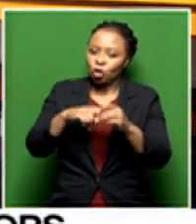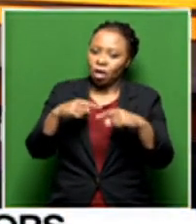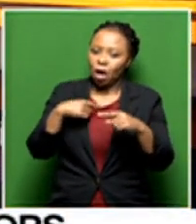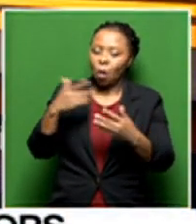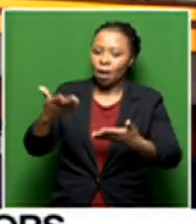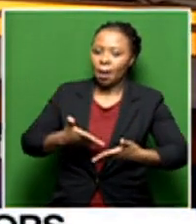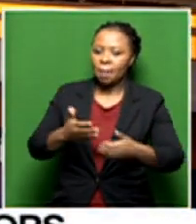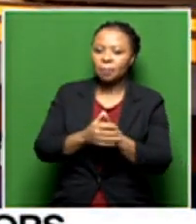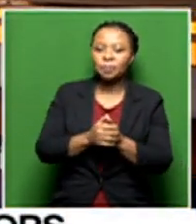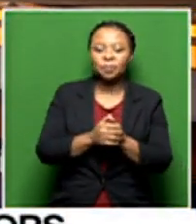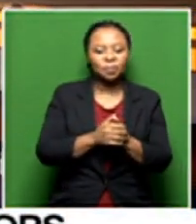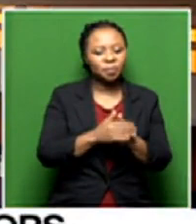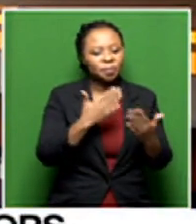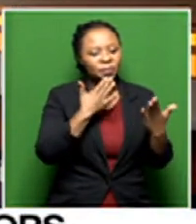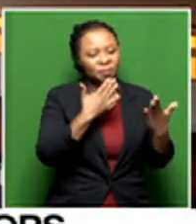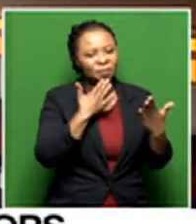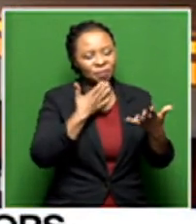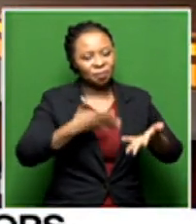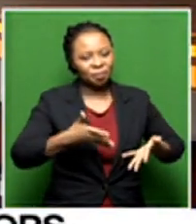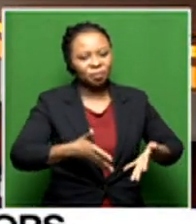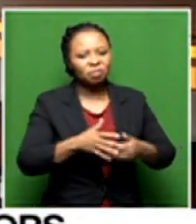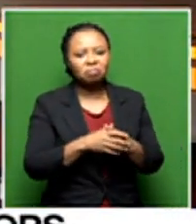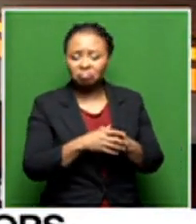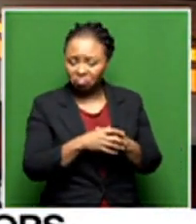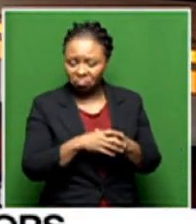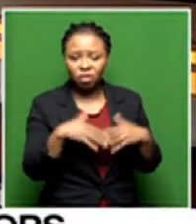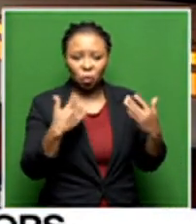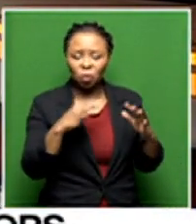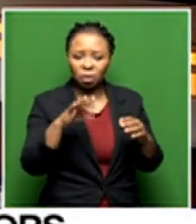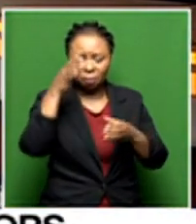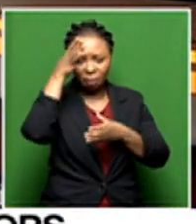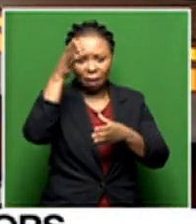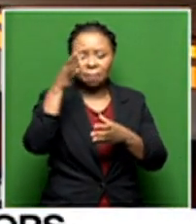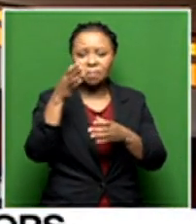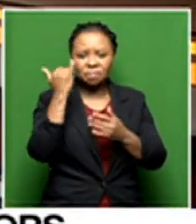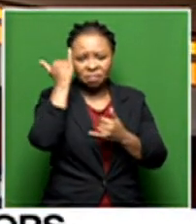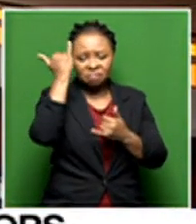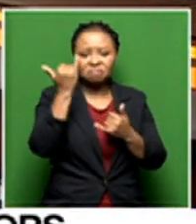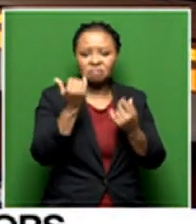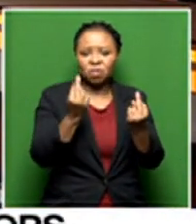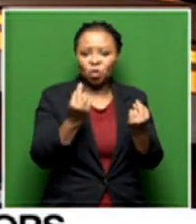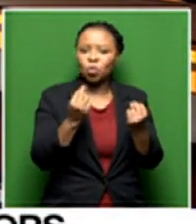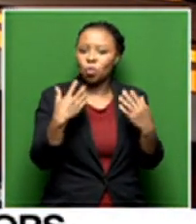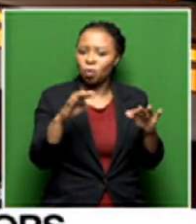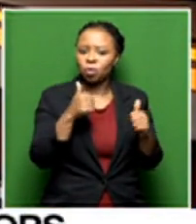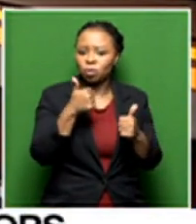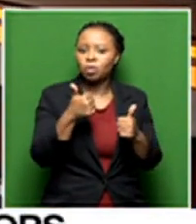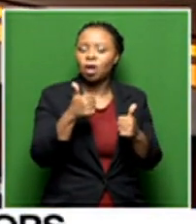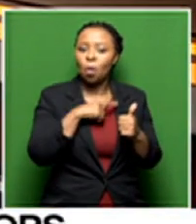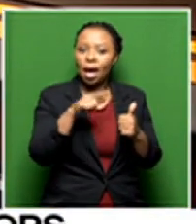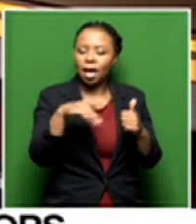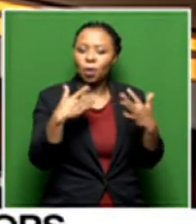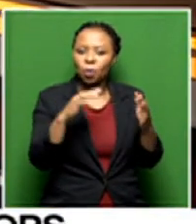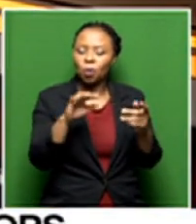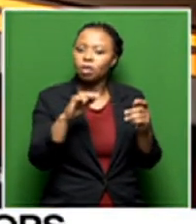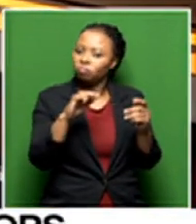Live. Thank you for having me. Such a brilliant initiative, and I quite like your ingenuity because it is a game changer